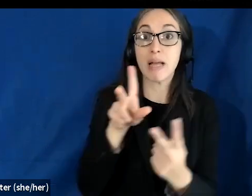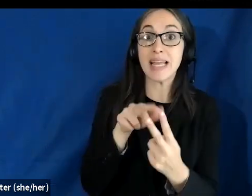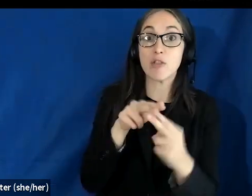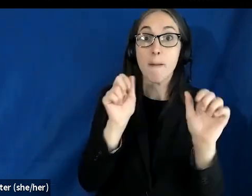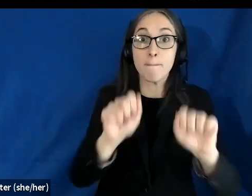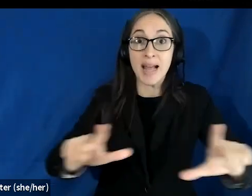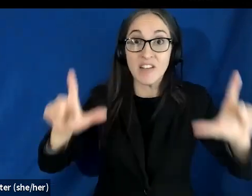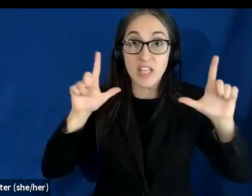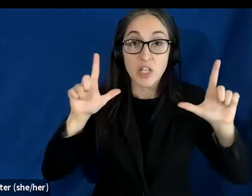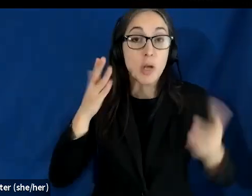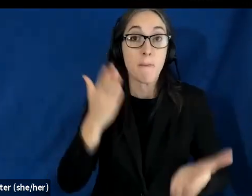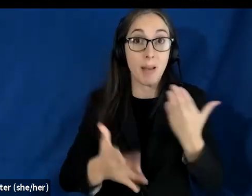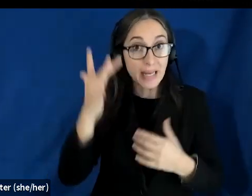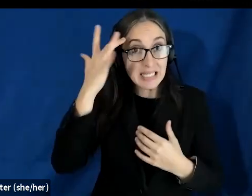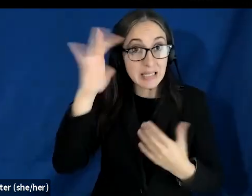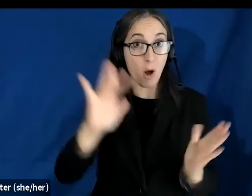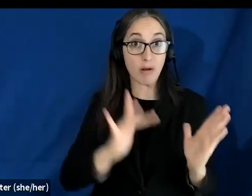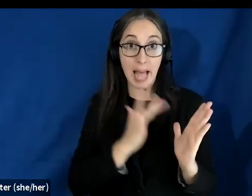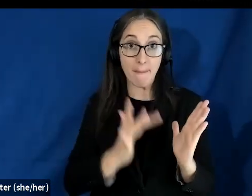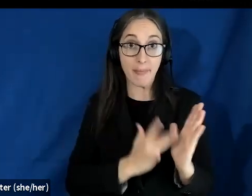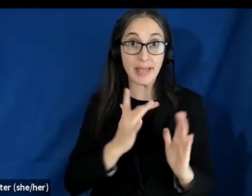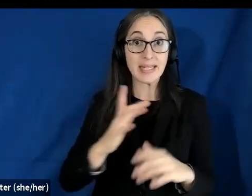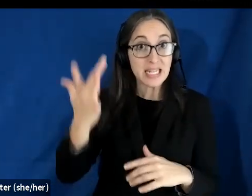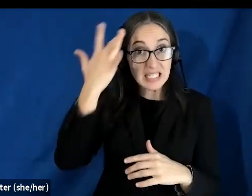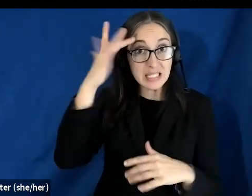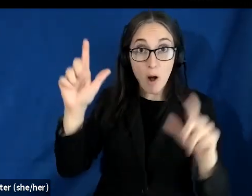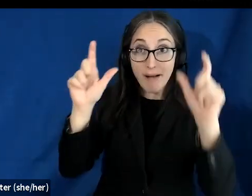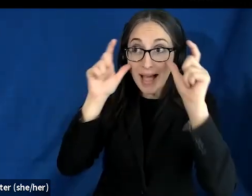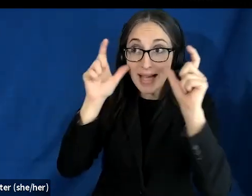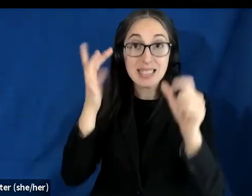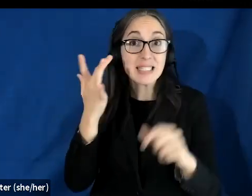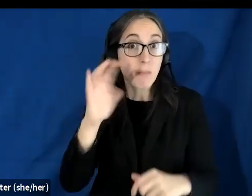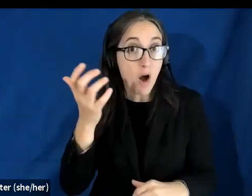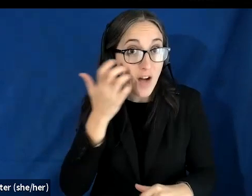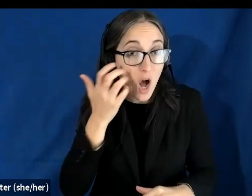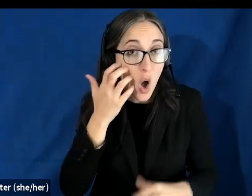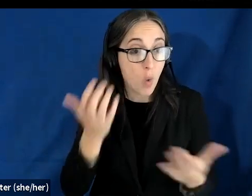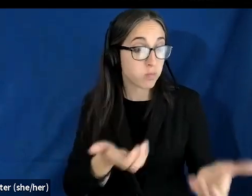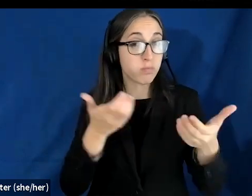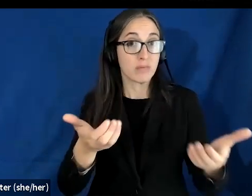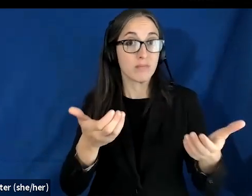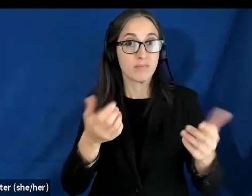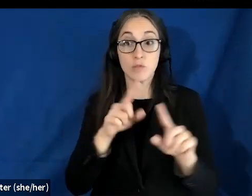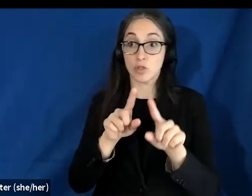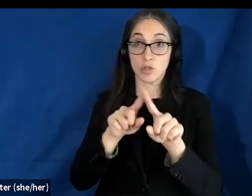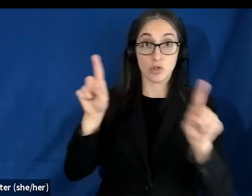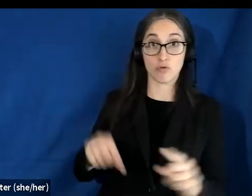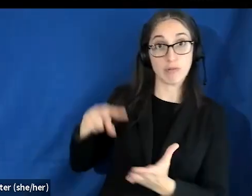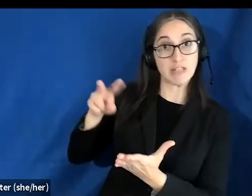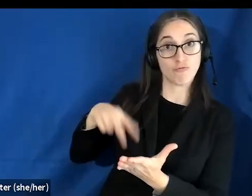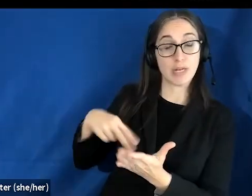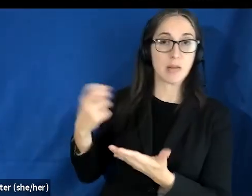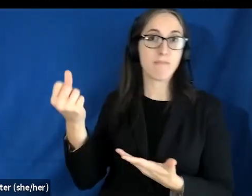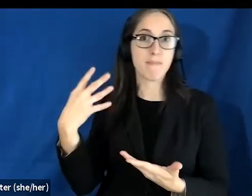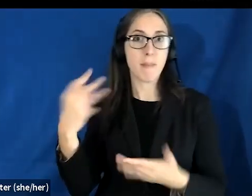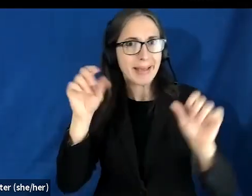your smart tablet or your smart glass or your smartphone, or it can turn on screen reading, or it can even play a game.